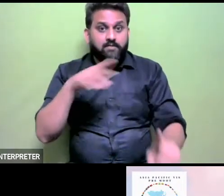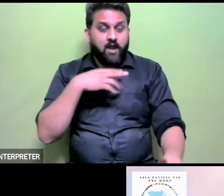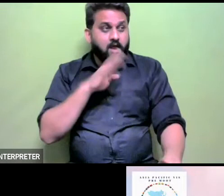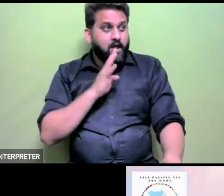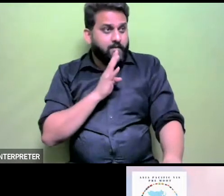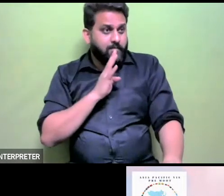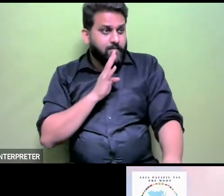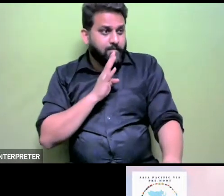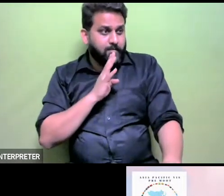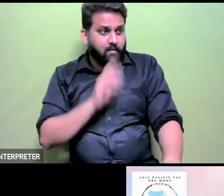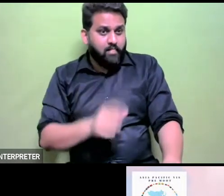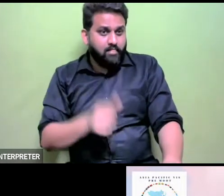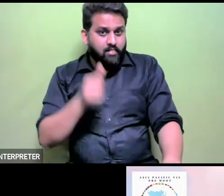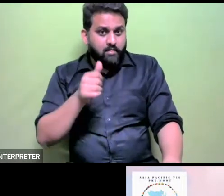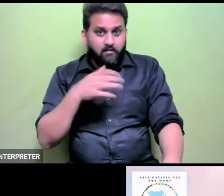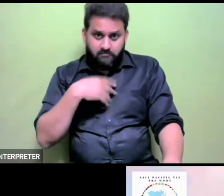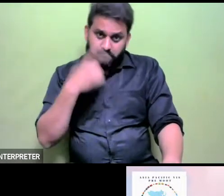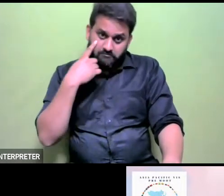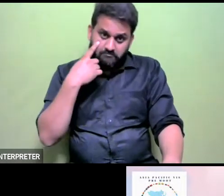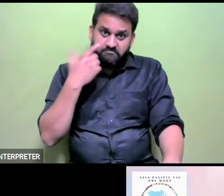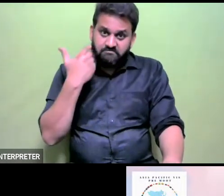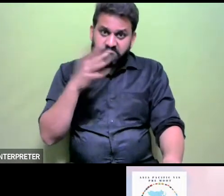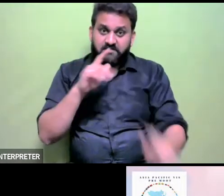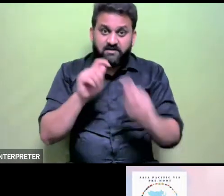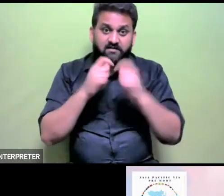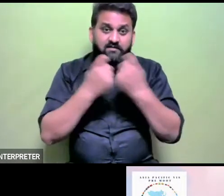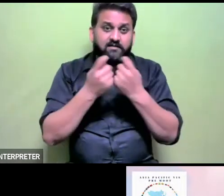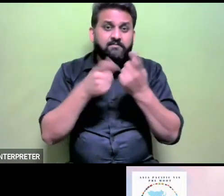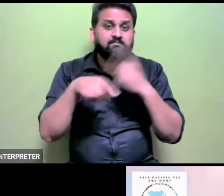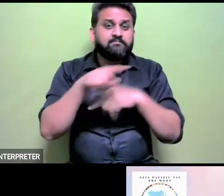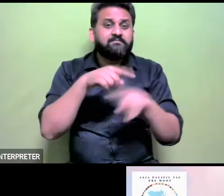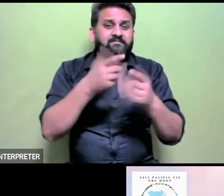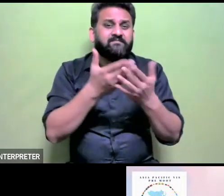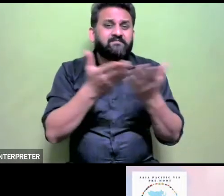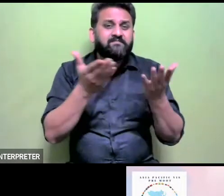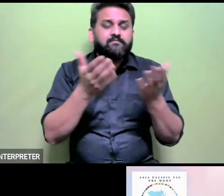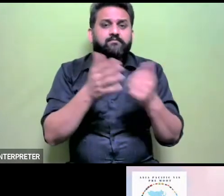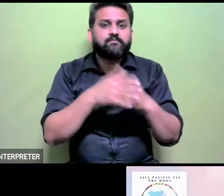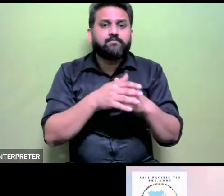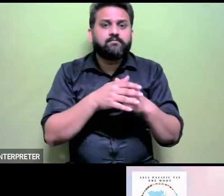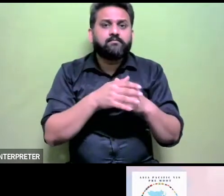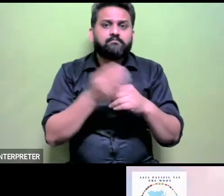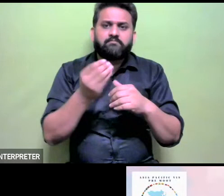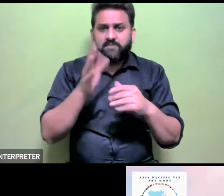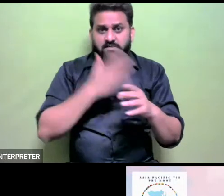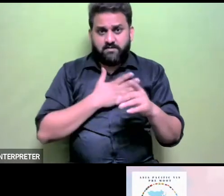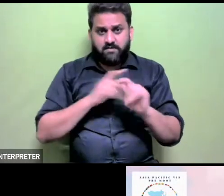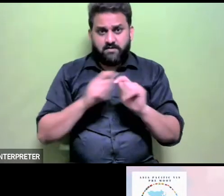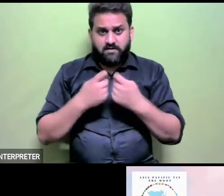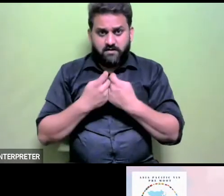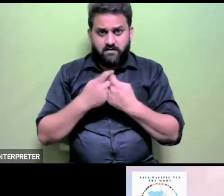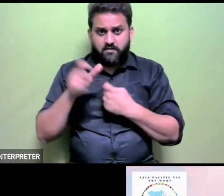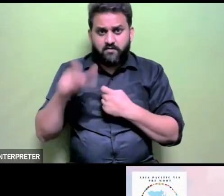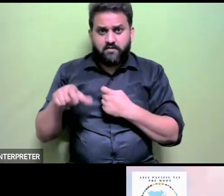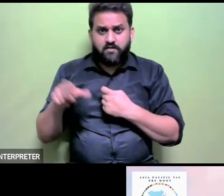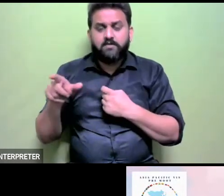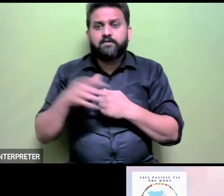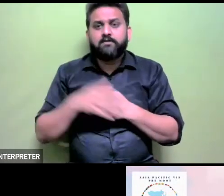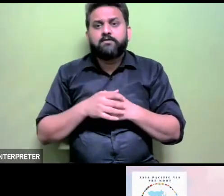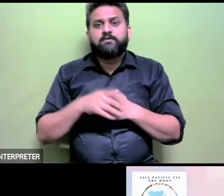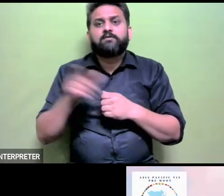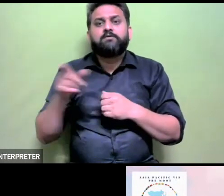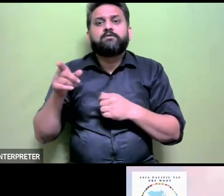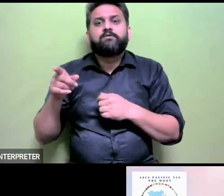it works very well. I have seen team members who have, in my team, there was a one tutor